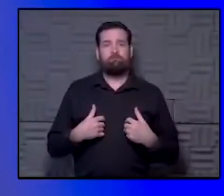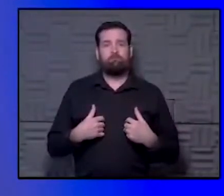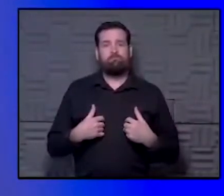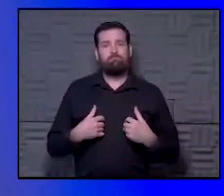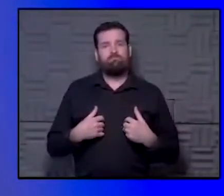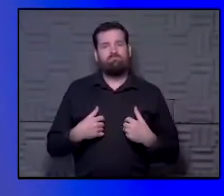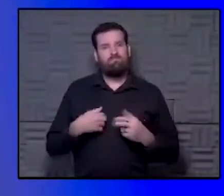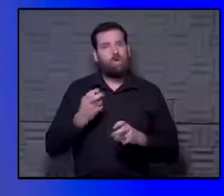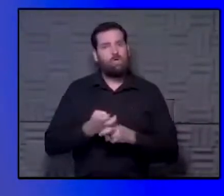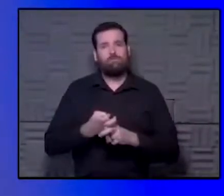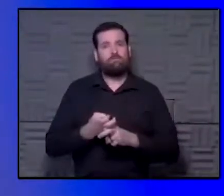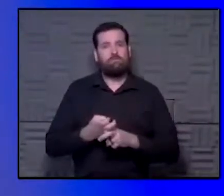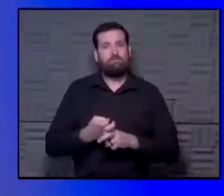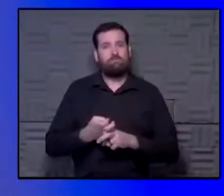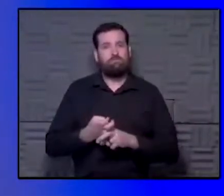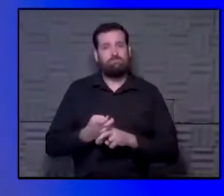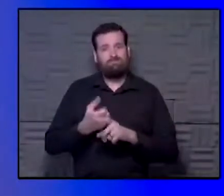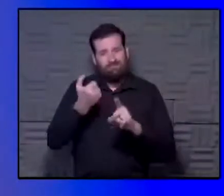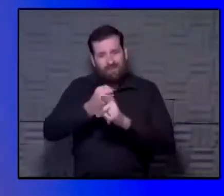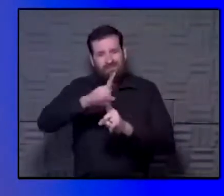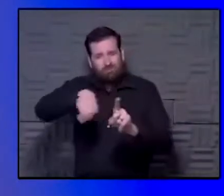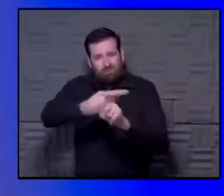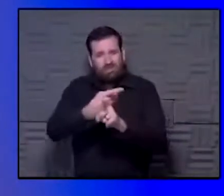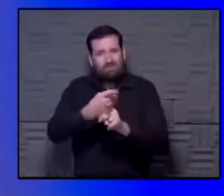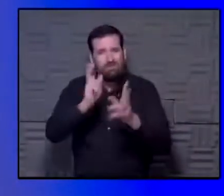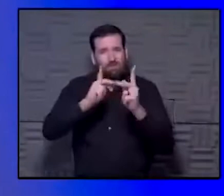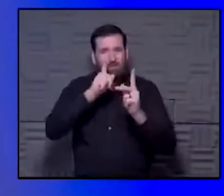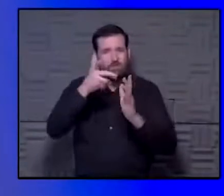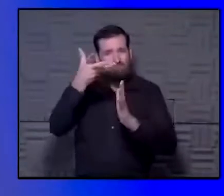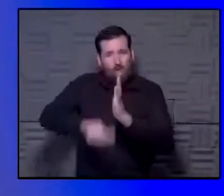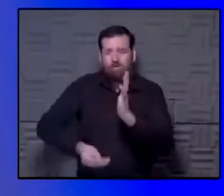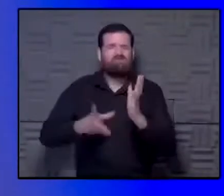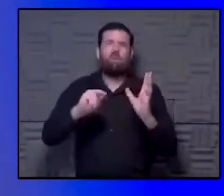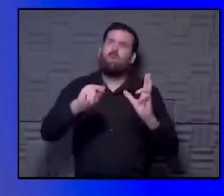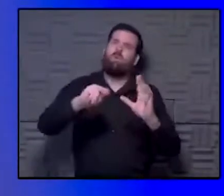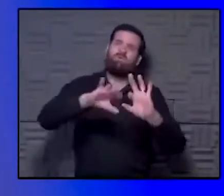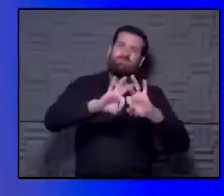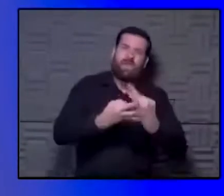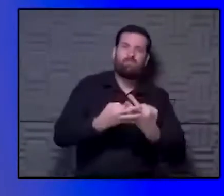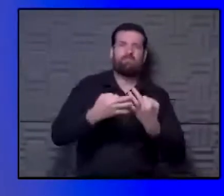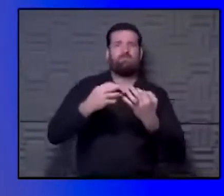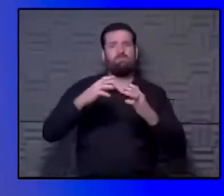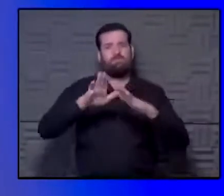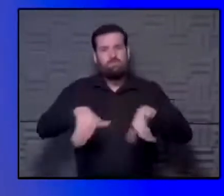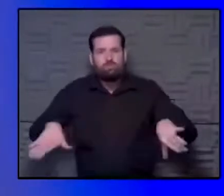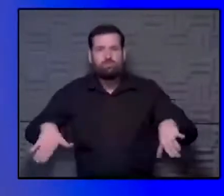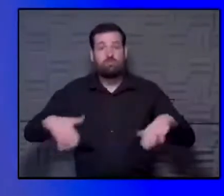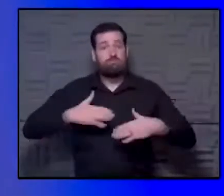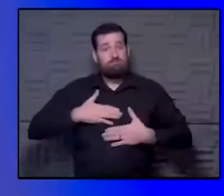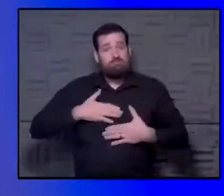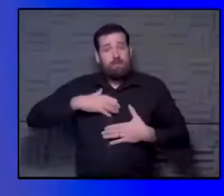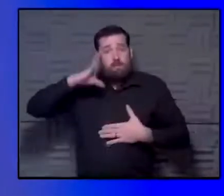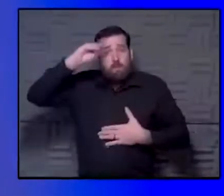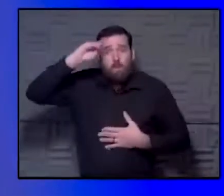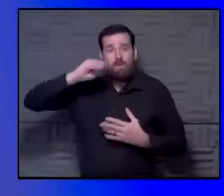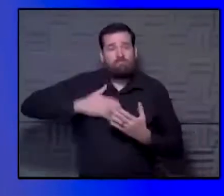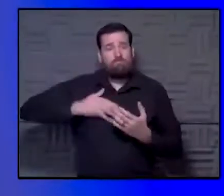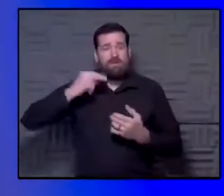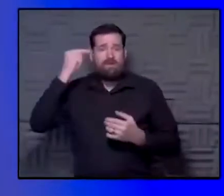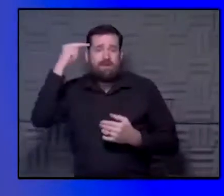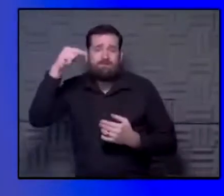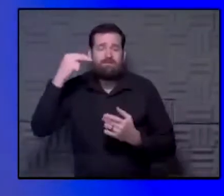it's hard. It's not just affecting those who are lost. It affects the families, the children, my boys, my nephew.